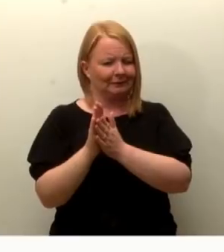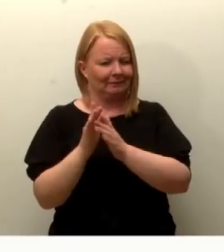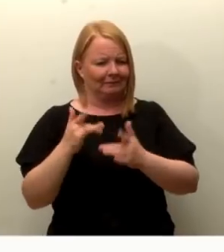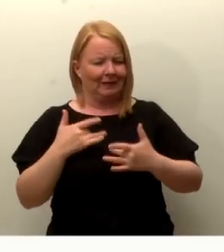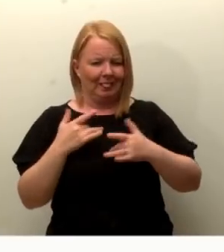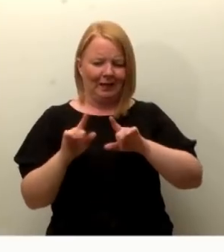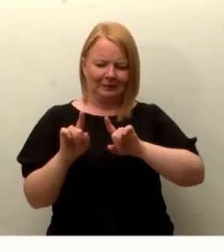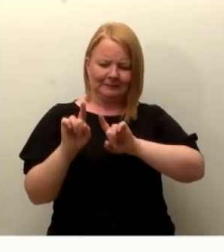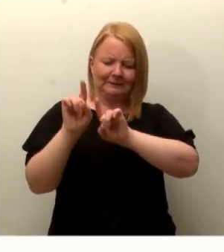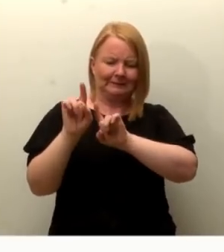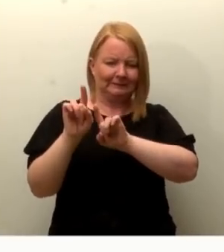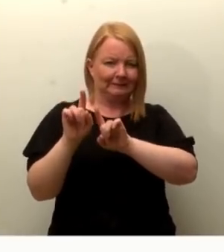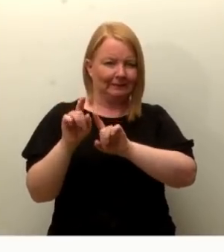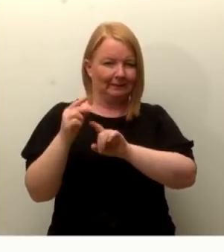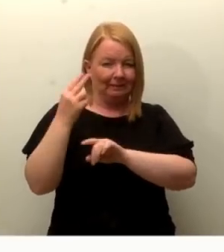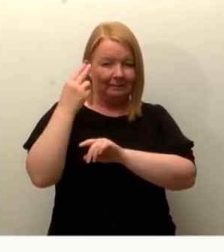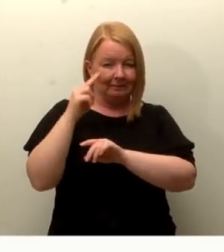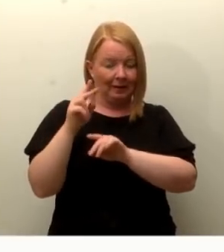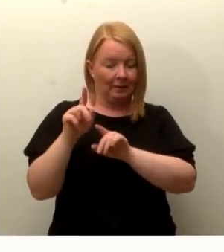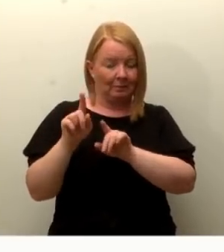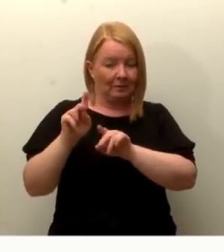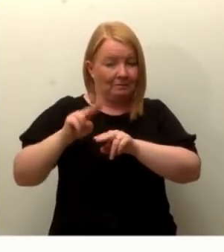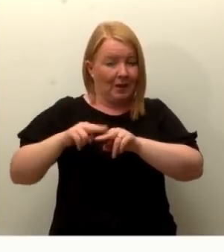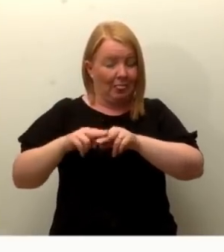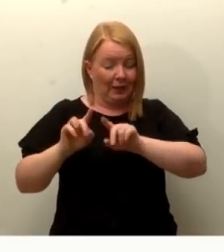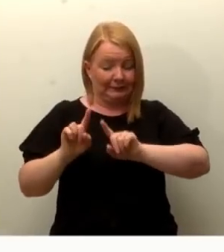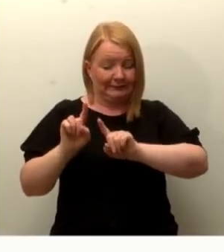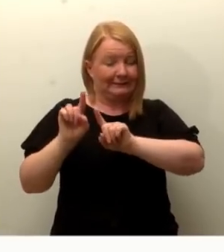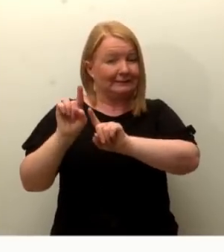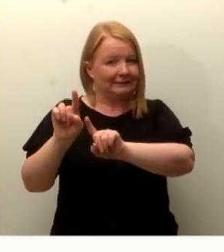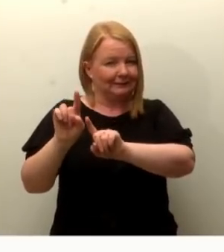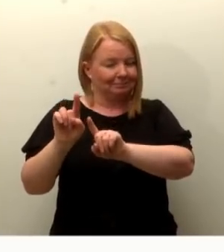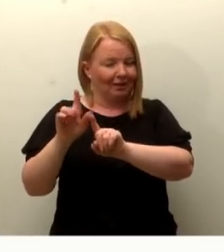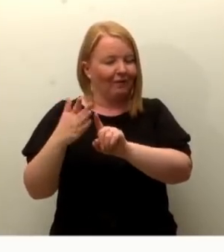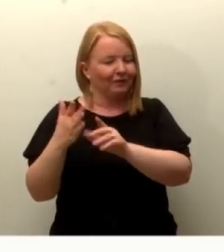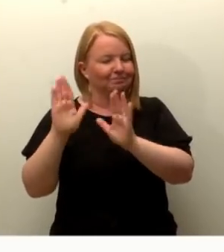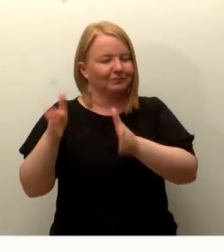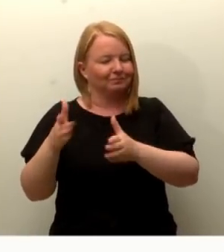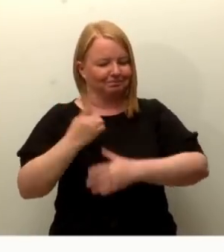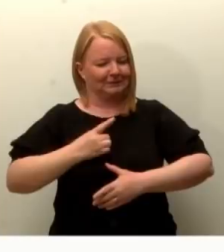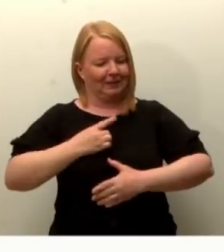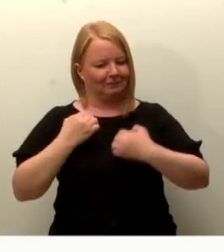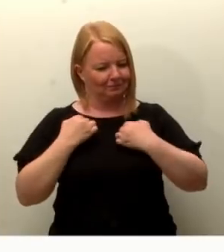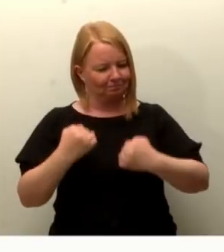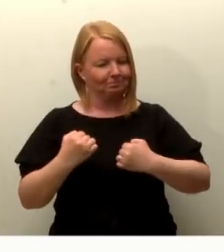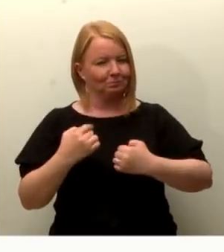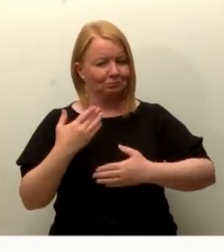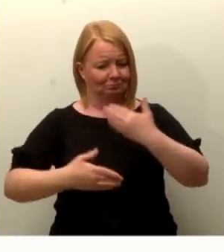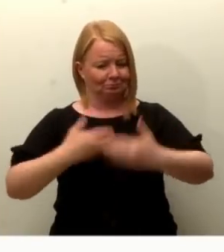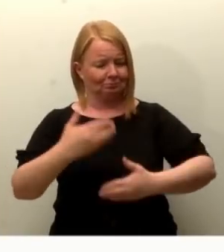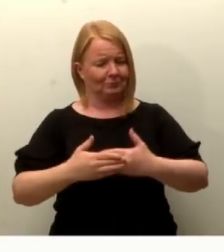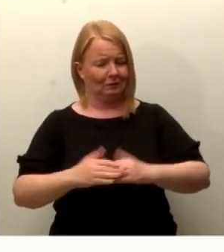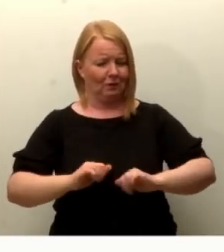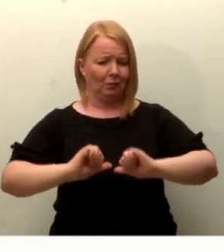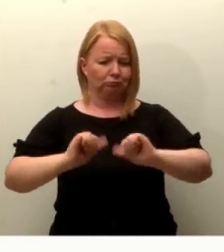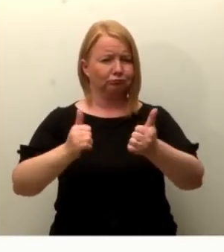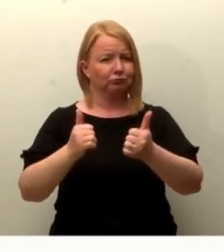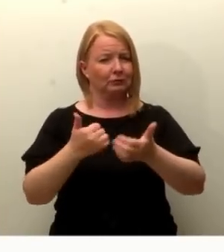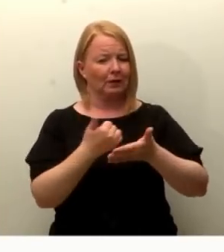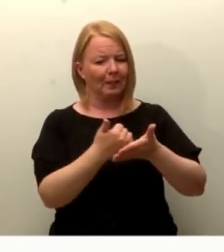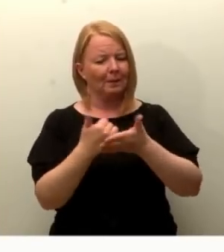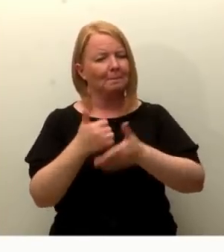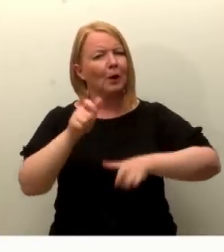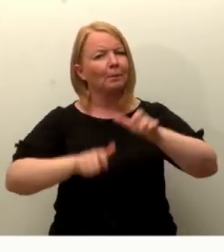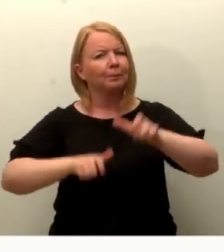his father's name, and he has done this successfully and gracefully for the greater good of helping